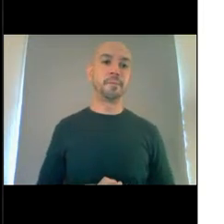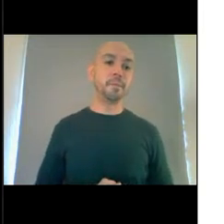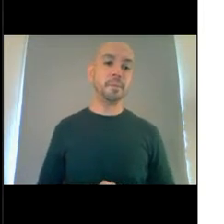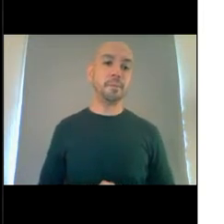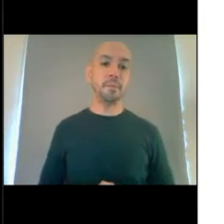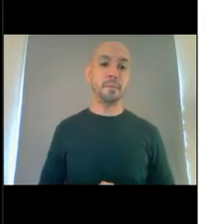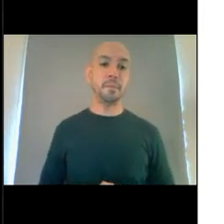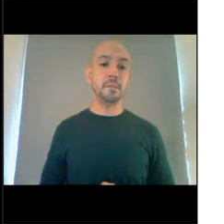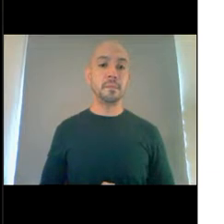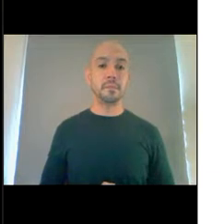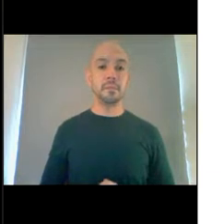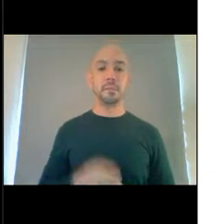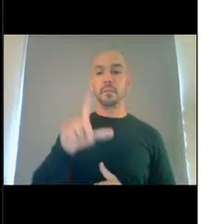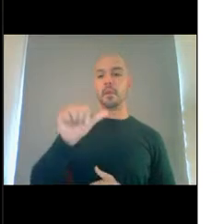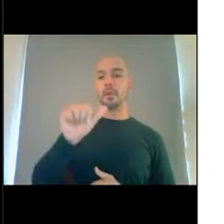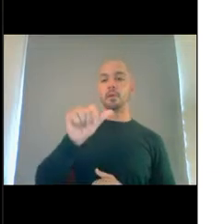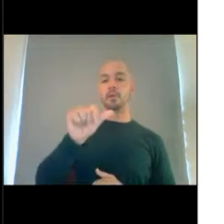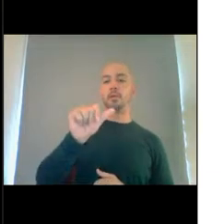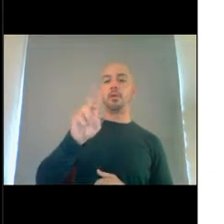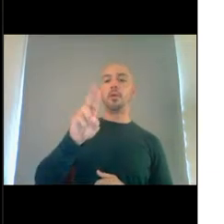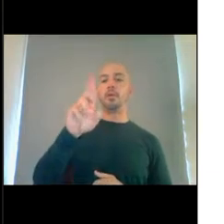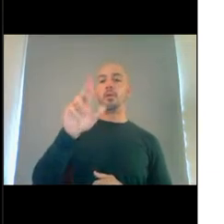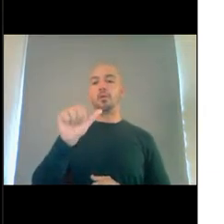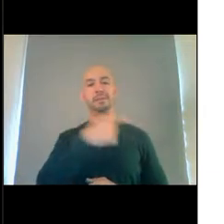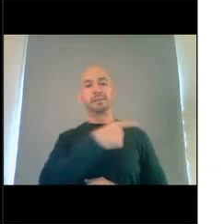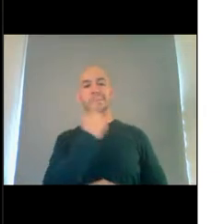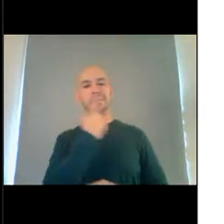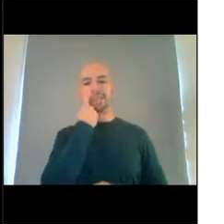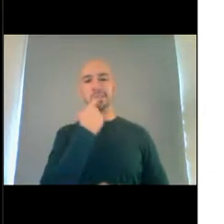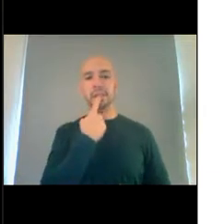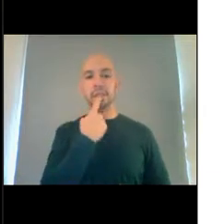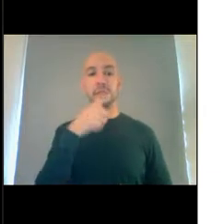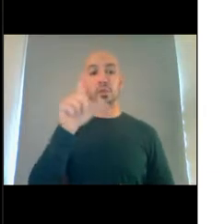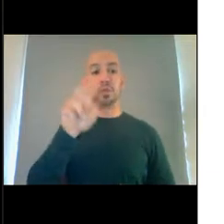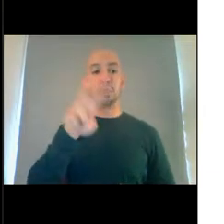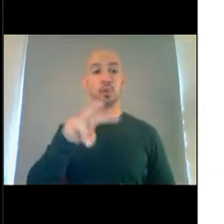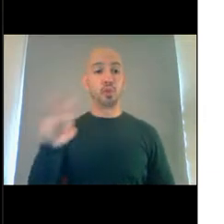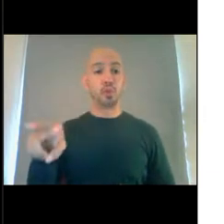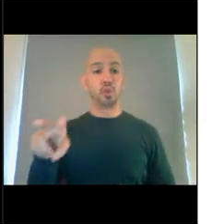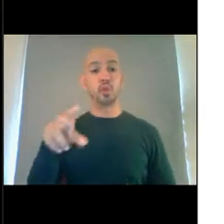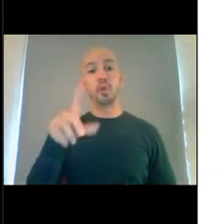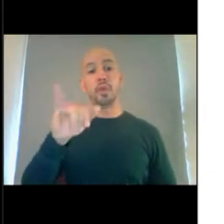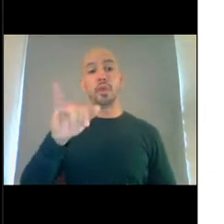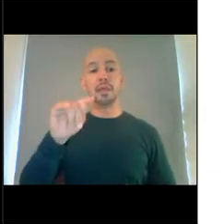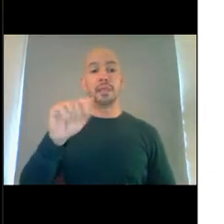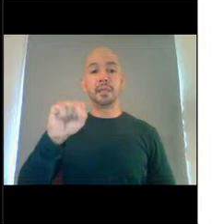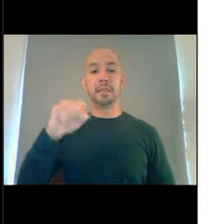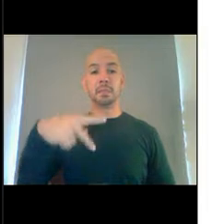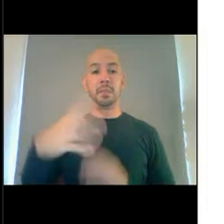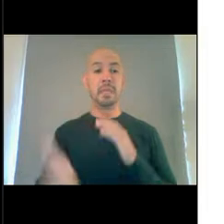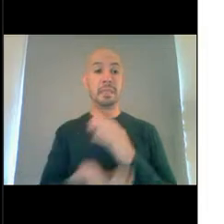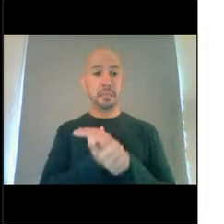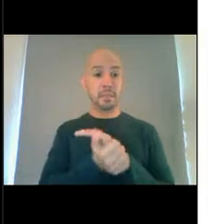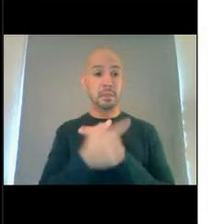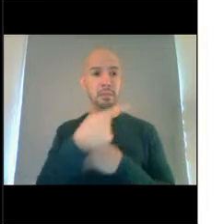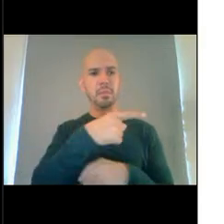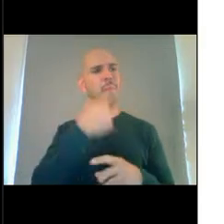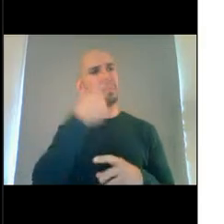um so as laura mentioned in her opening remarks uh the 2022 itsp addendum was developed in response to the